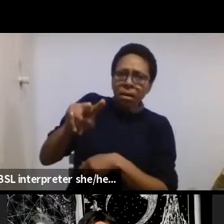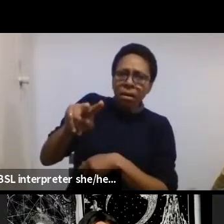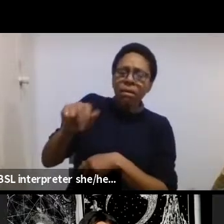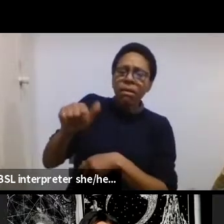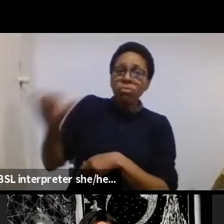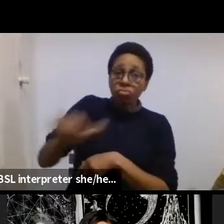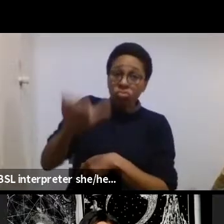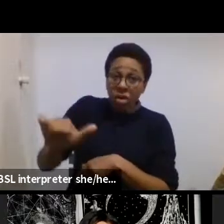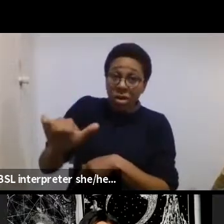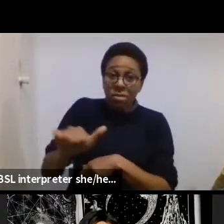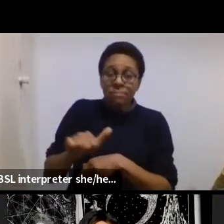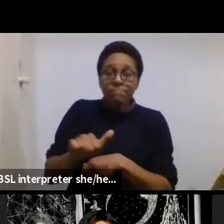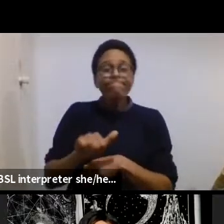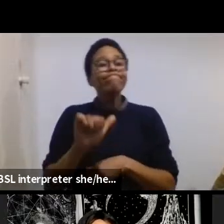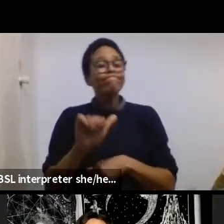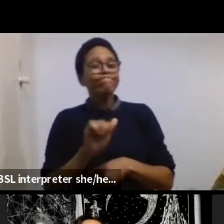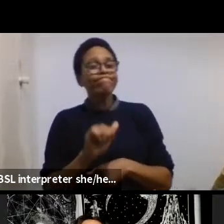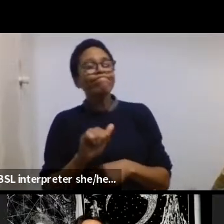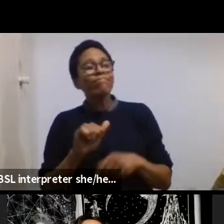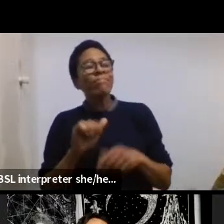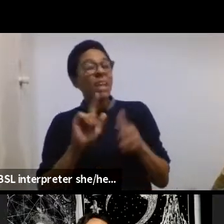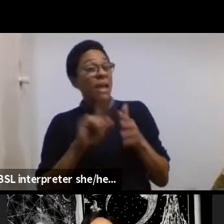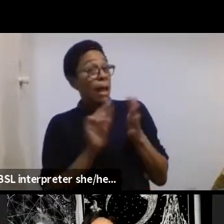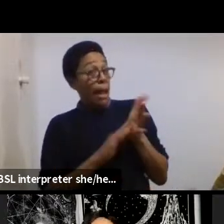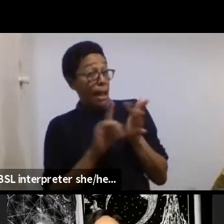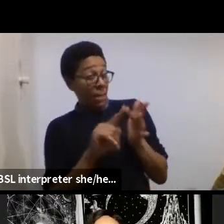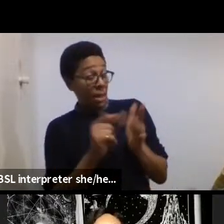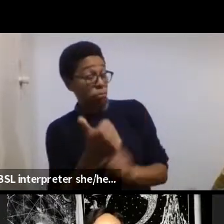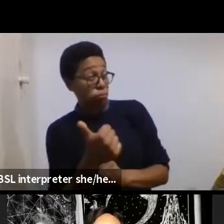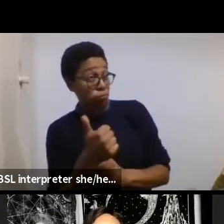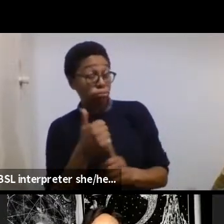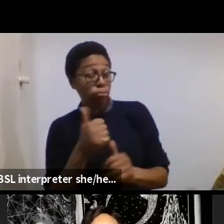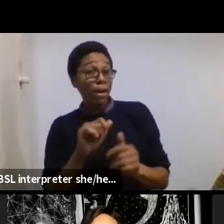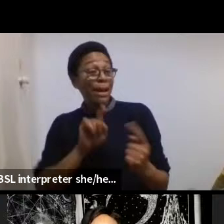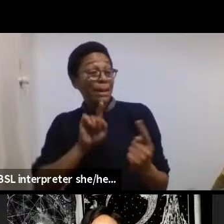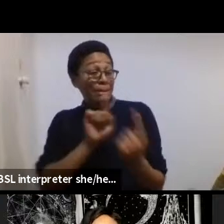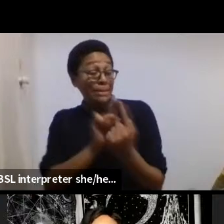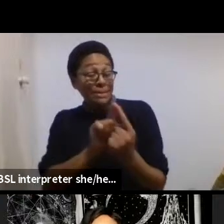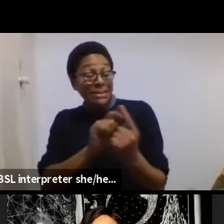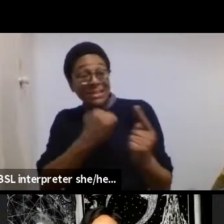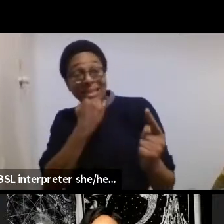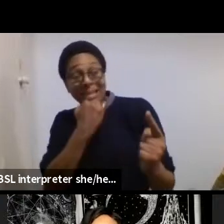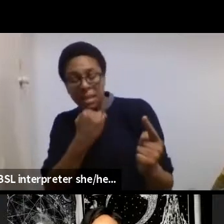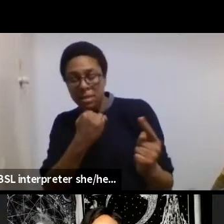So dating's a bit of a roller coaster. It's it's not easy.